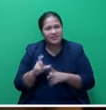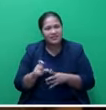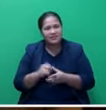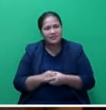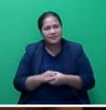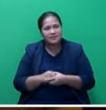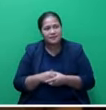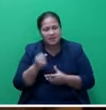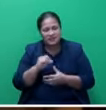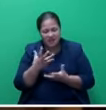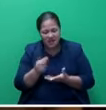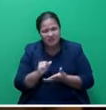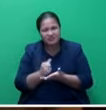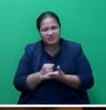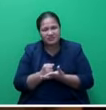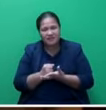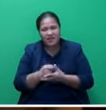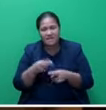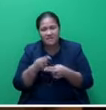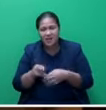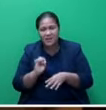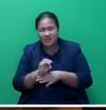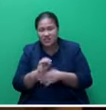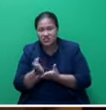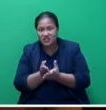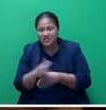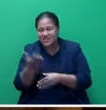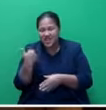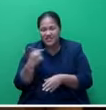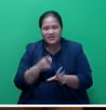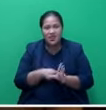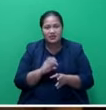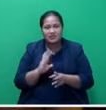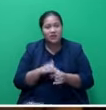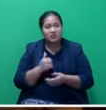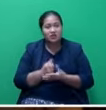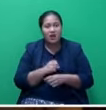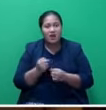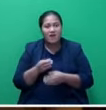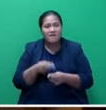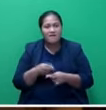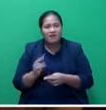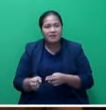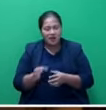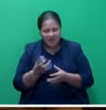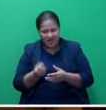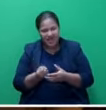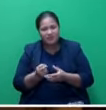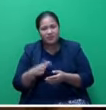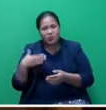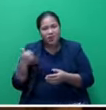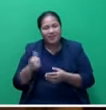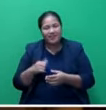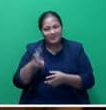and restored farm advisory services last year to make sure our farmers can stay well informed on industry best